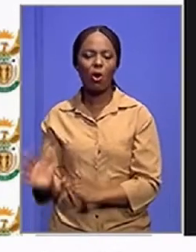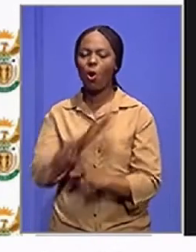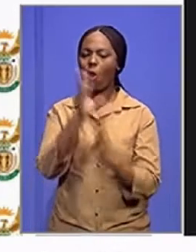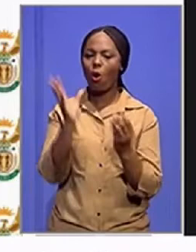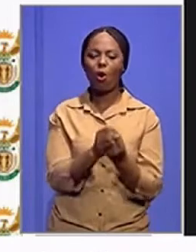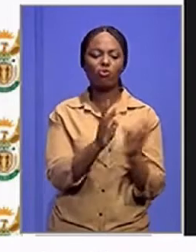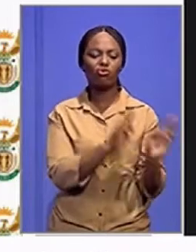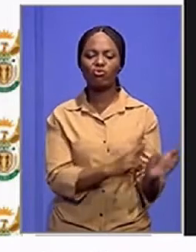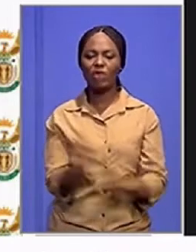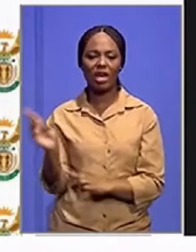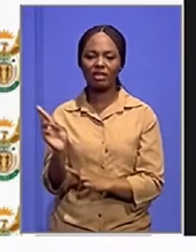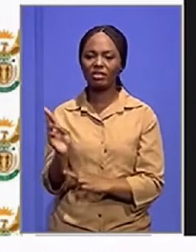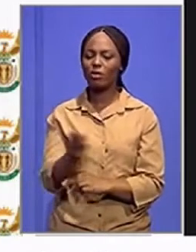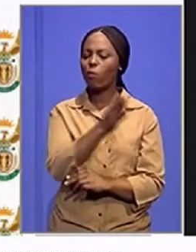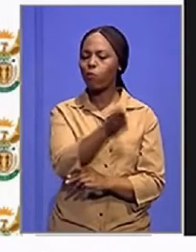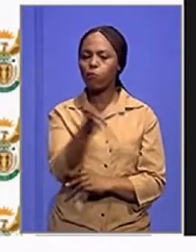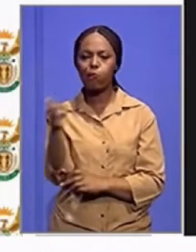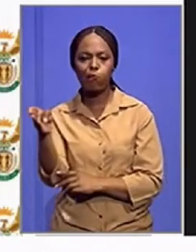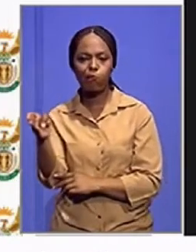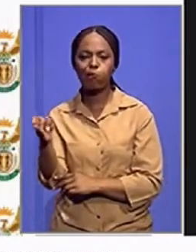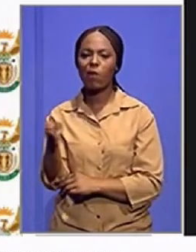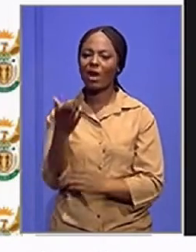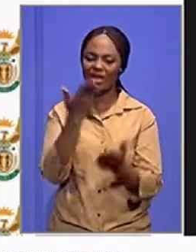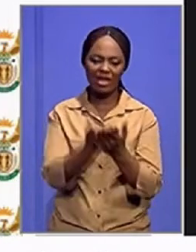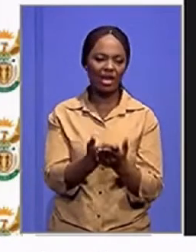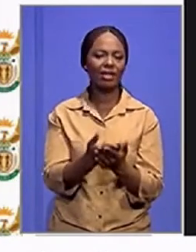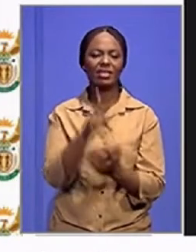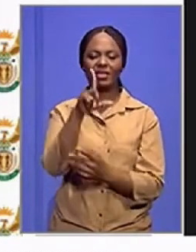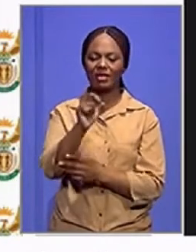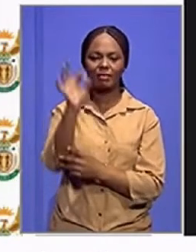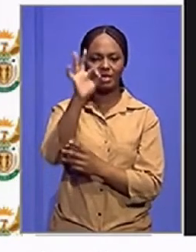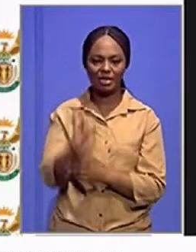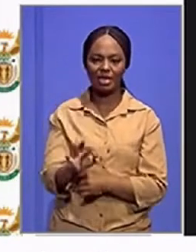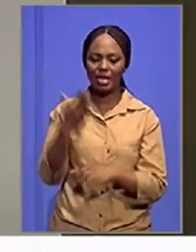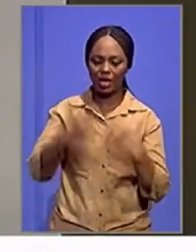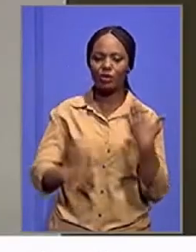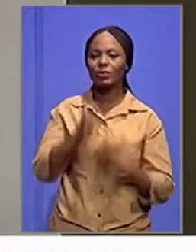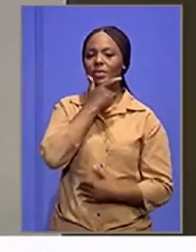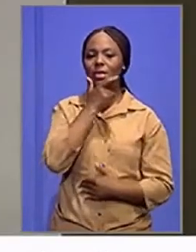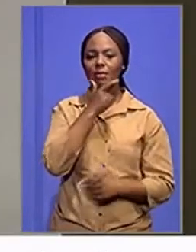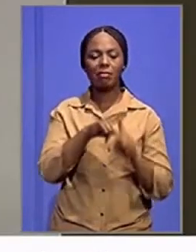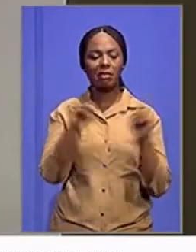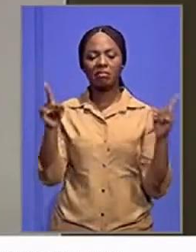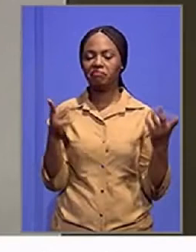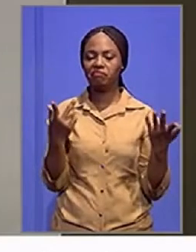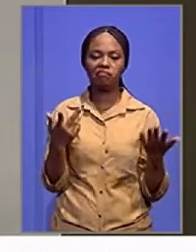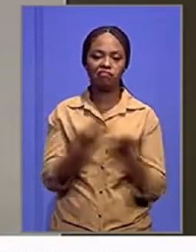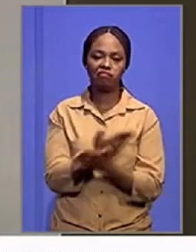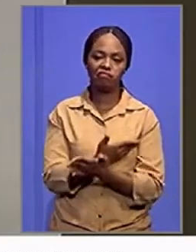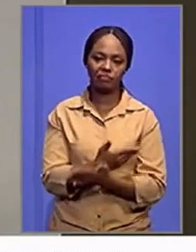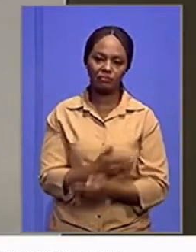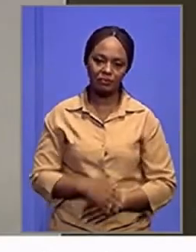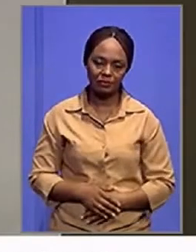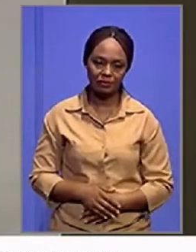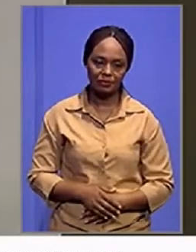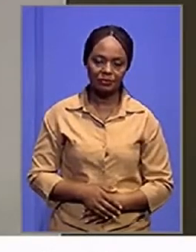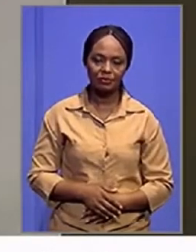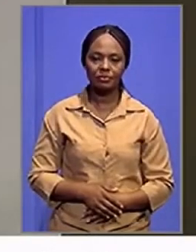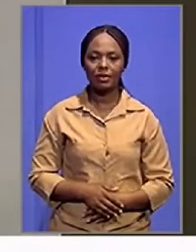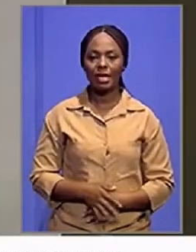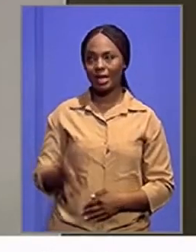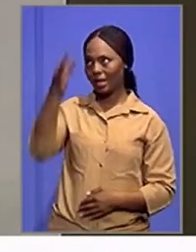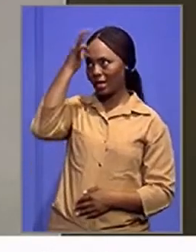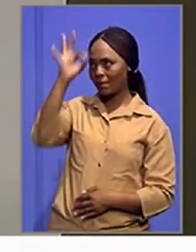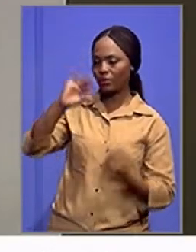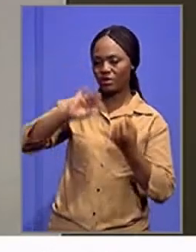reach, we could have reached this 70 percent by the end of December. The Kauten now, we are reaching out